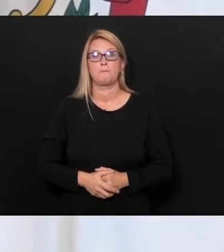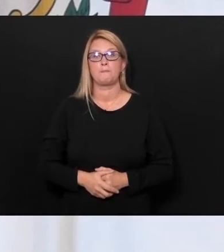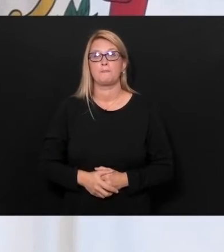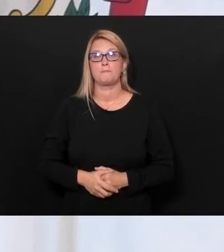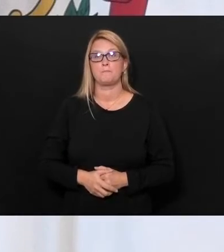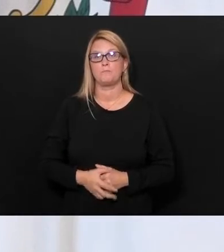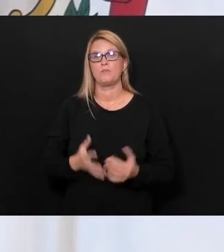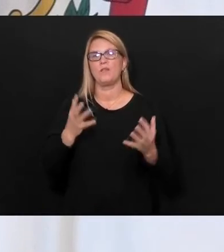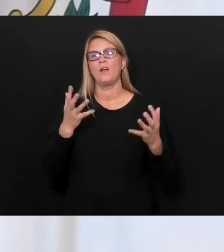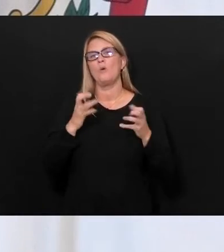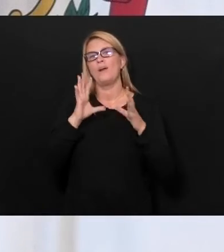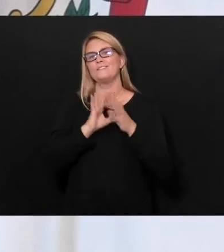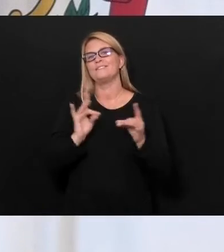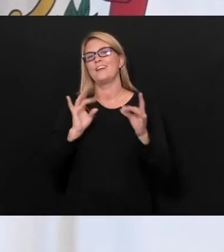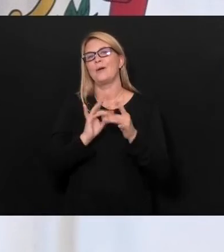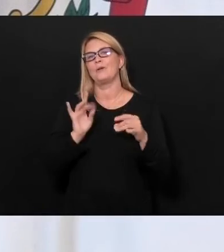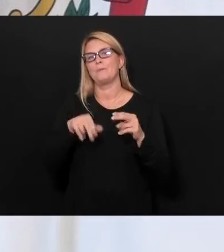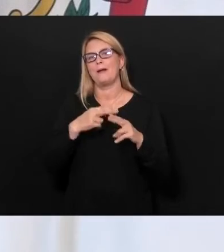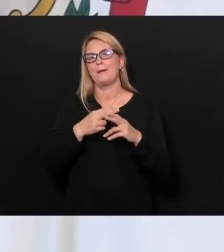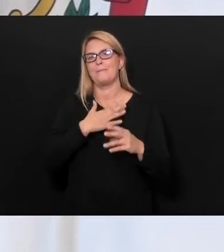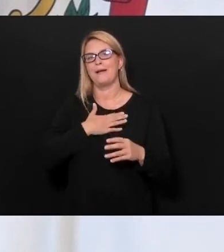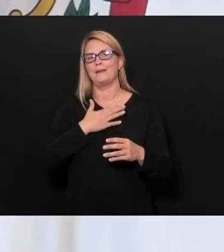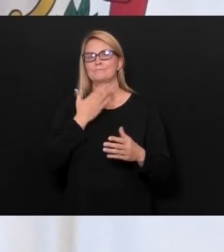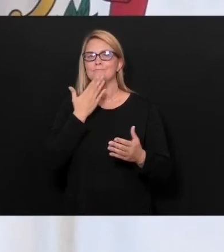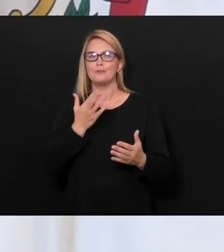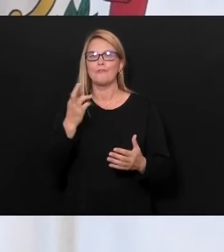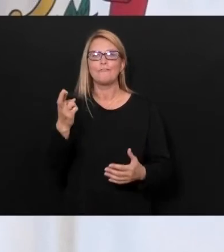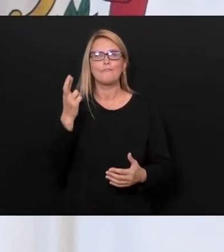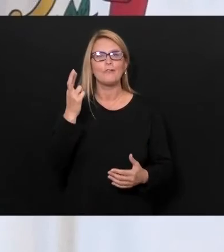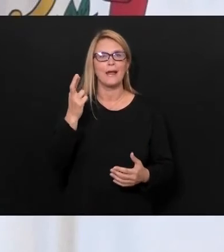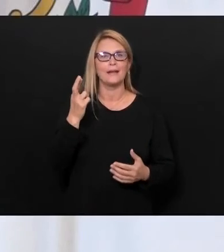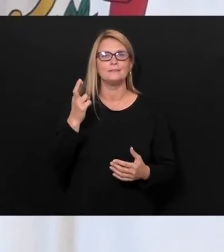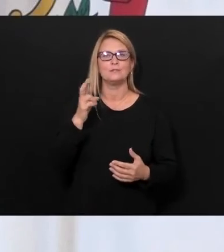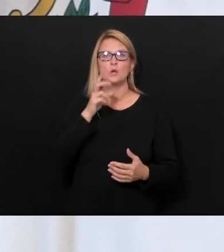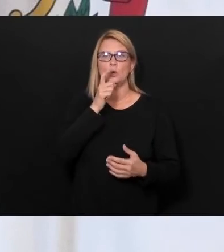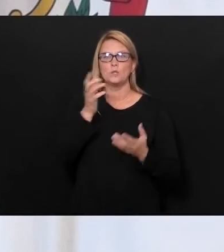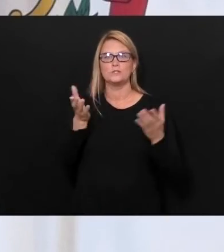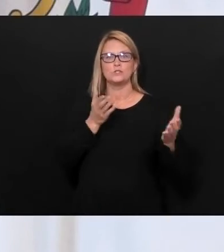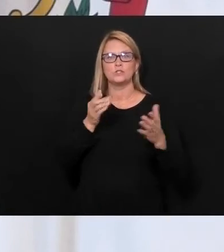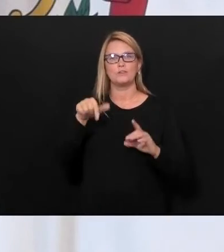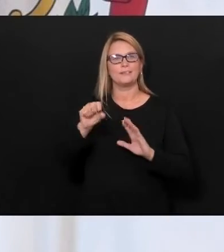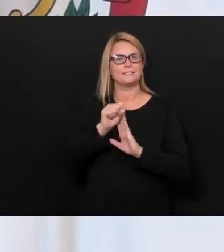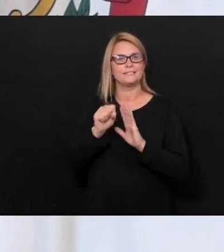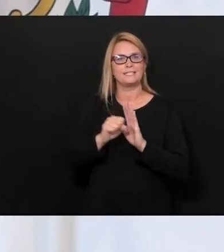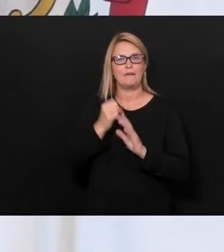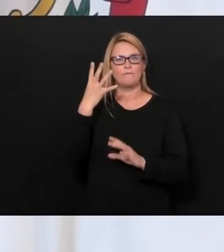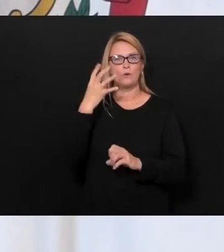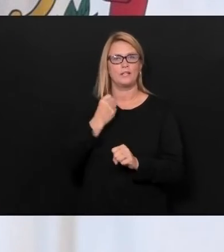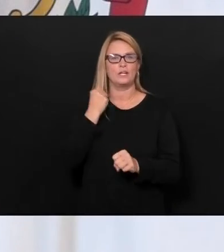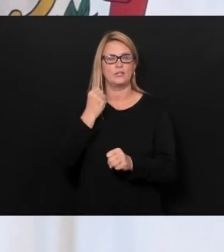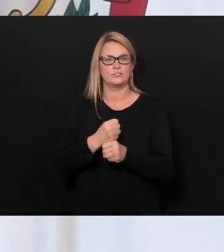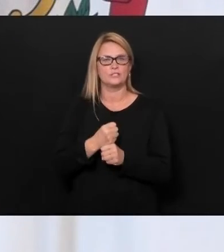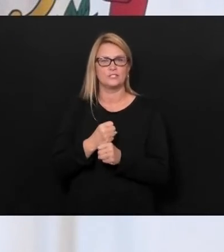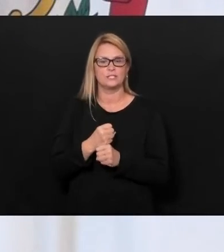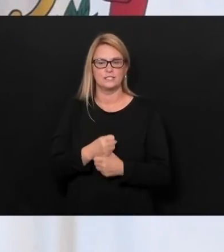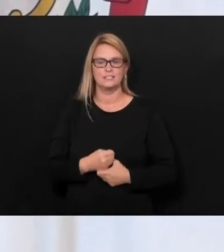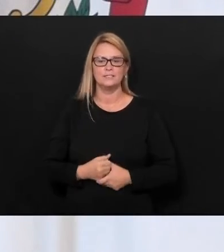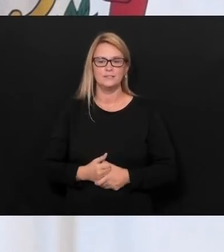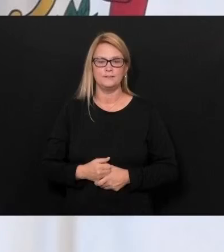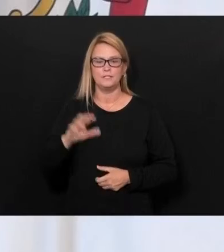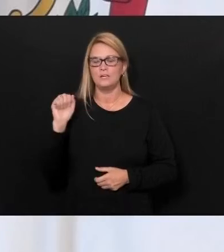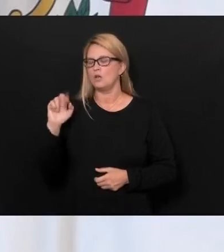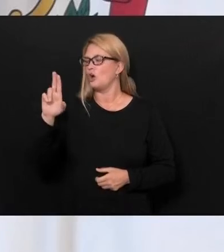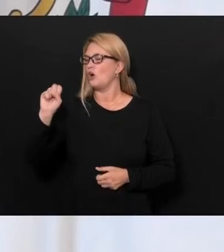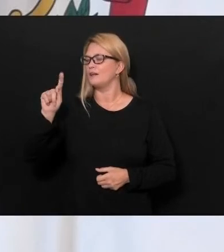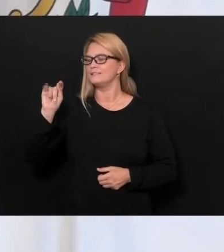great friend, a great person that served this state for the last 4 years and did an amazing job. That's all there is to it. That's Austin